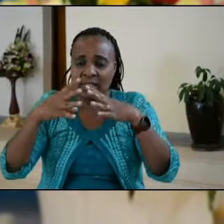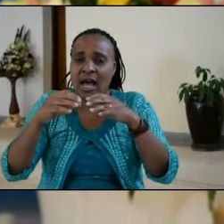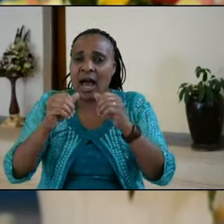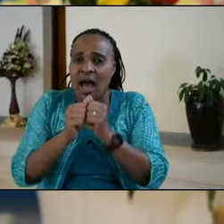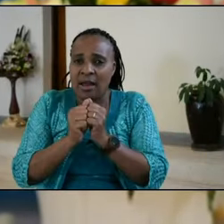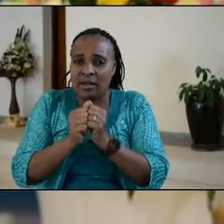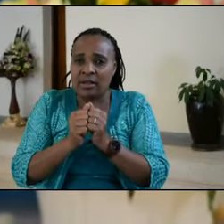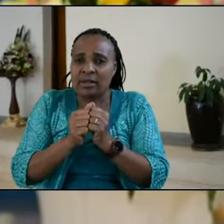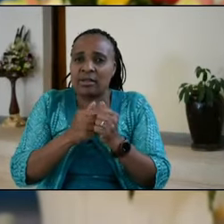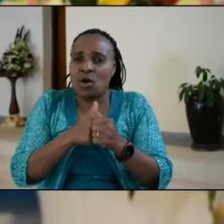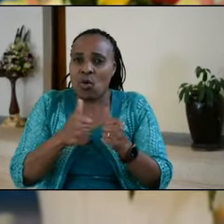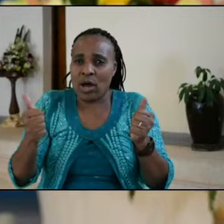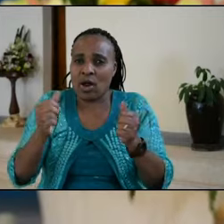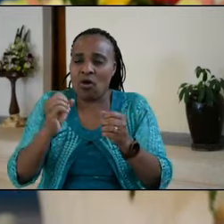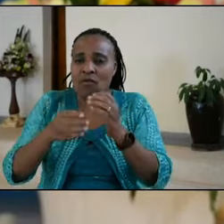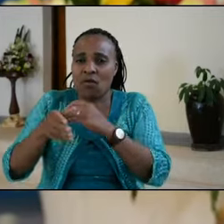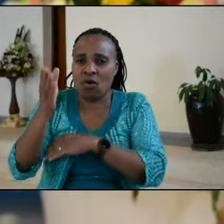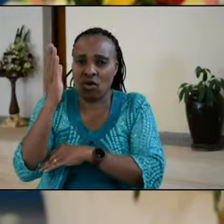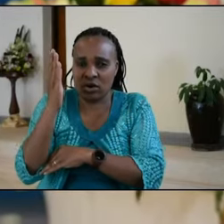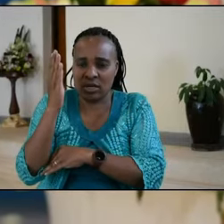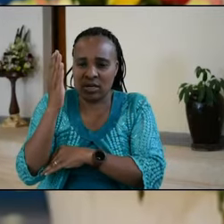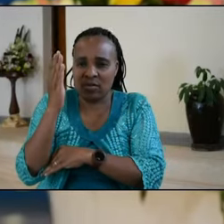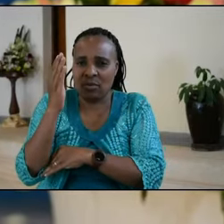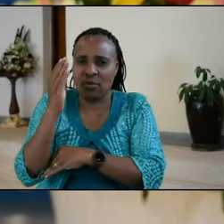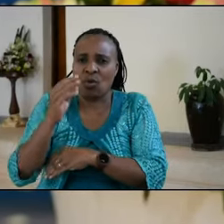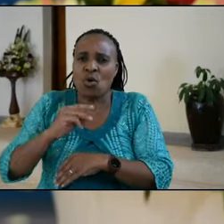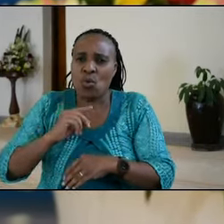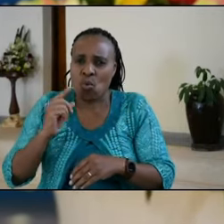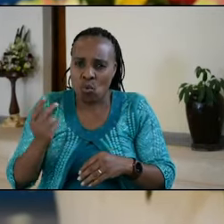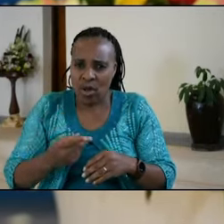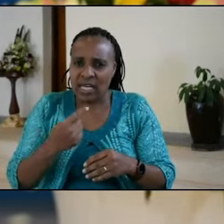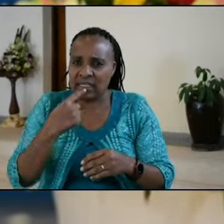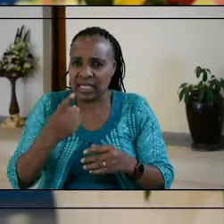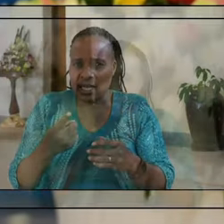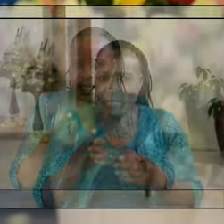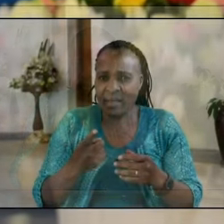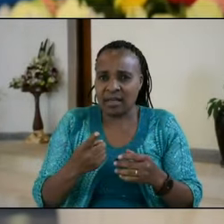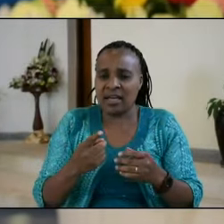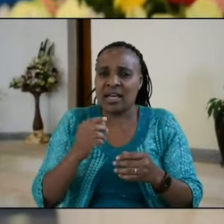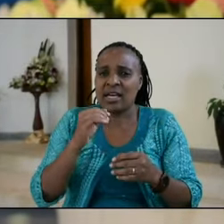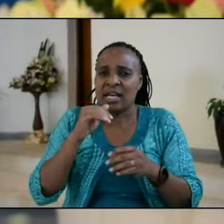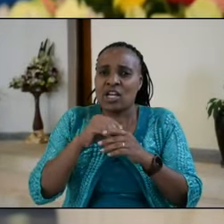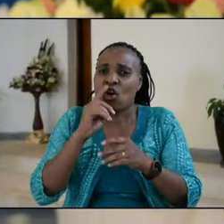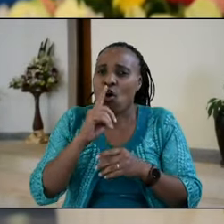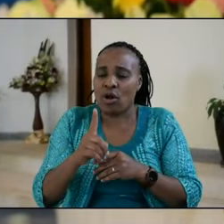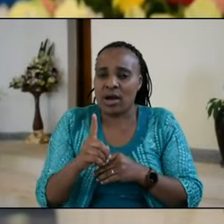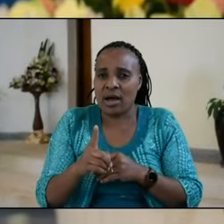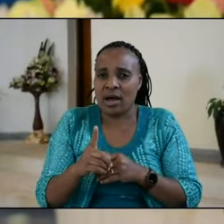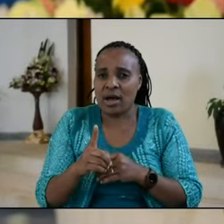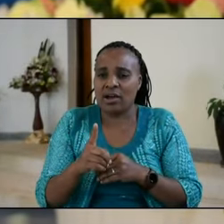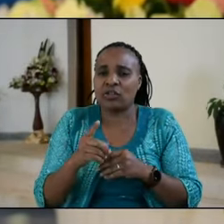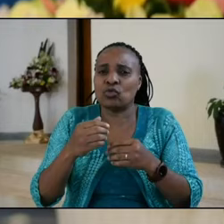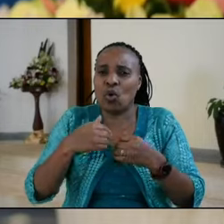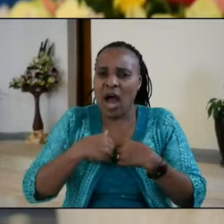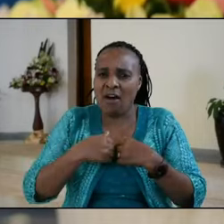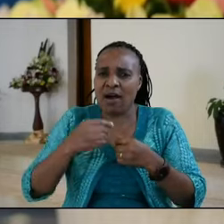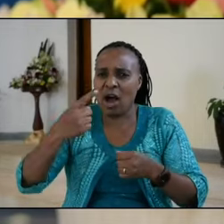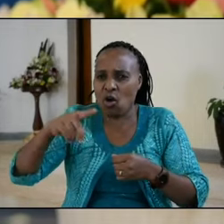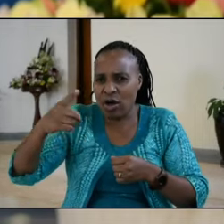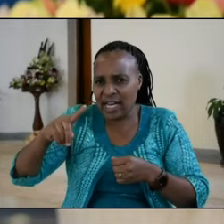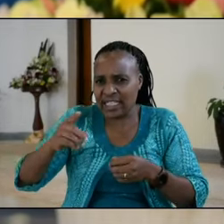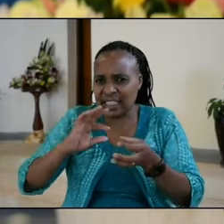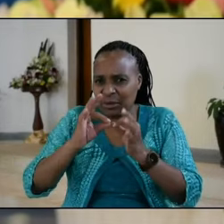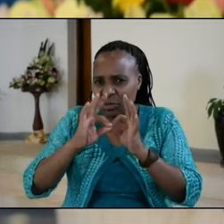God, Ephesians chapter 1, I believe. Amen. So we are saying that in order to get a correct